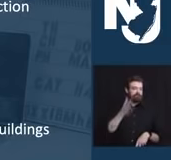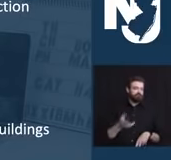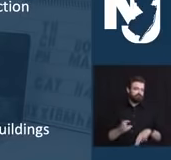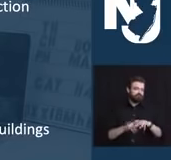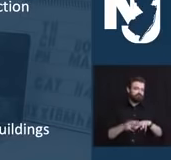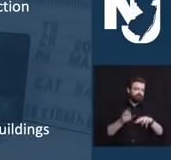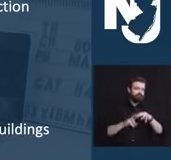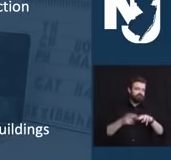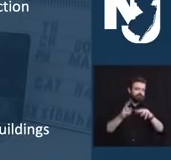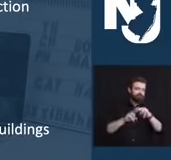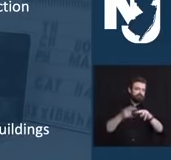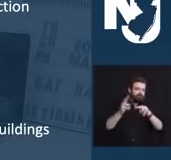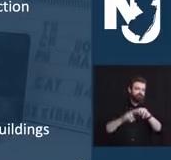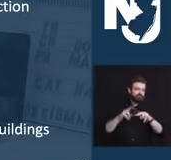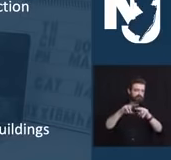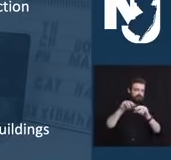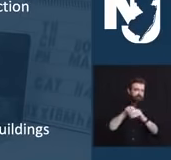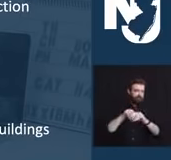climb.